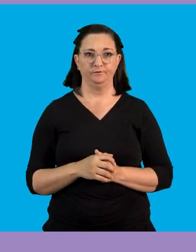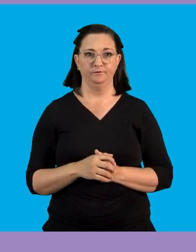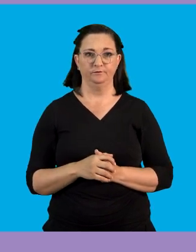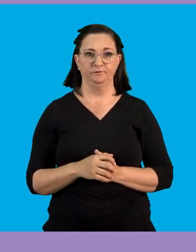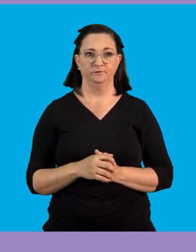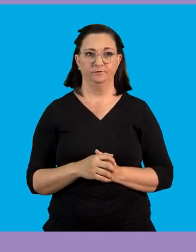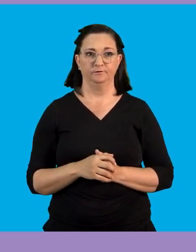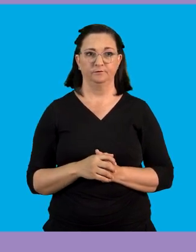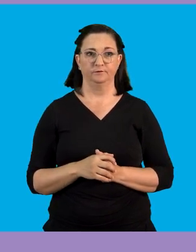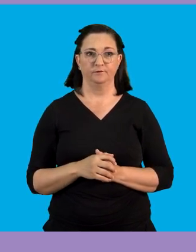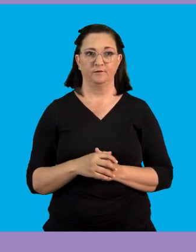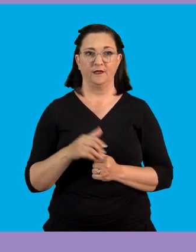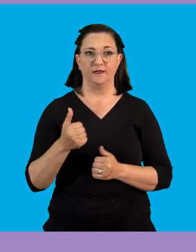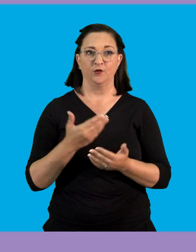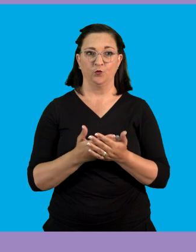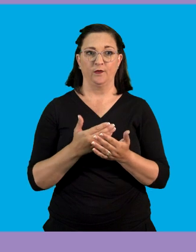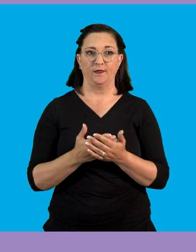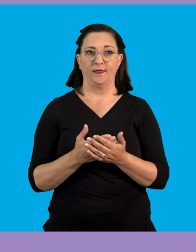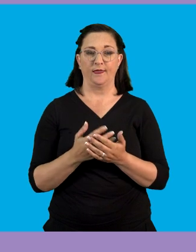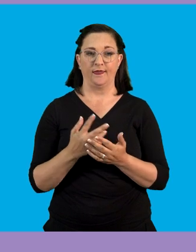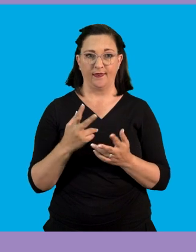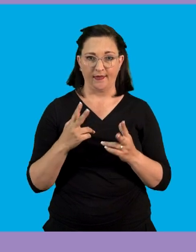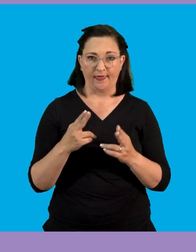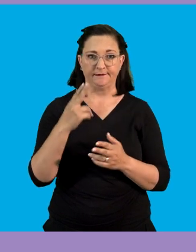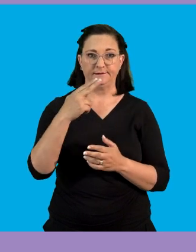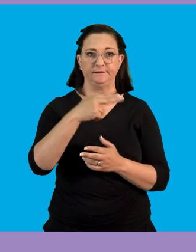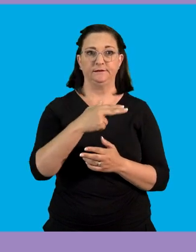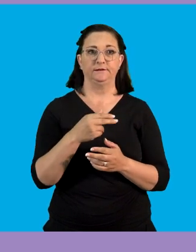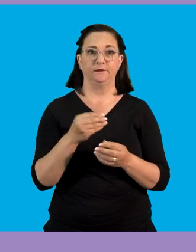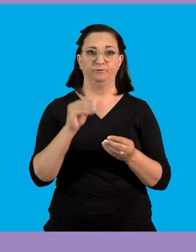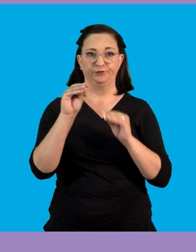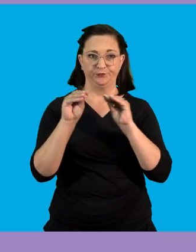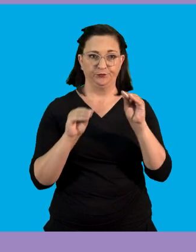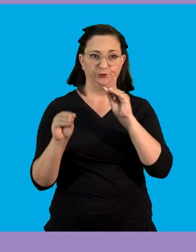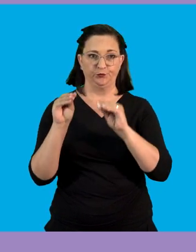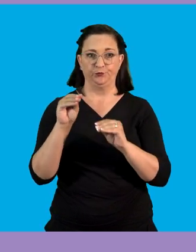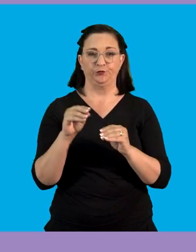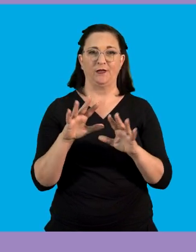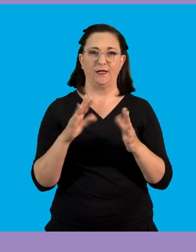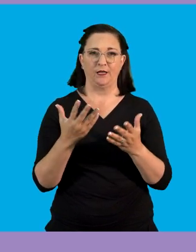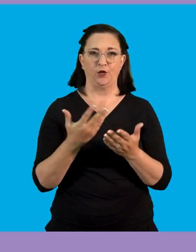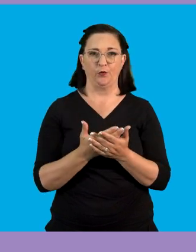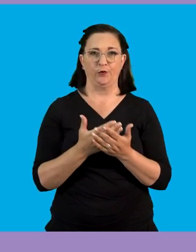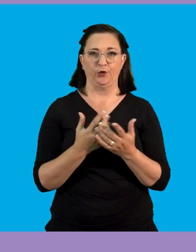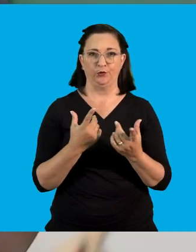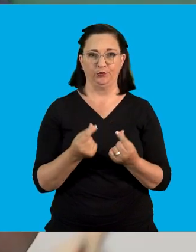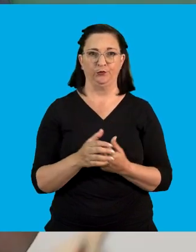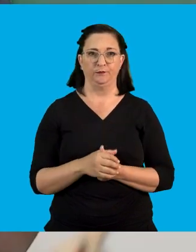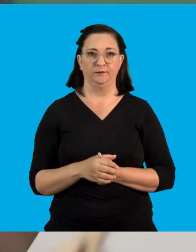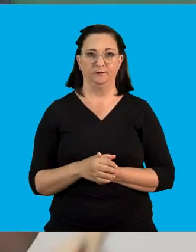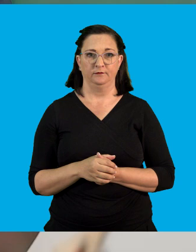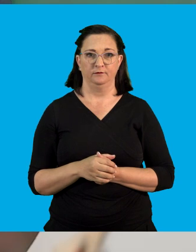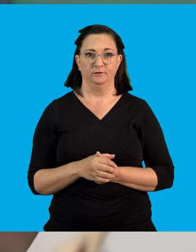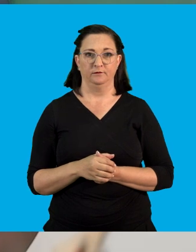angles. So for now, let's stop there and then do that practically so that you're able to see how we are going to do this